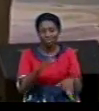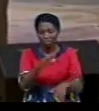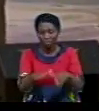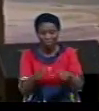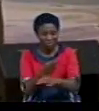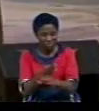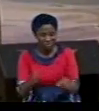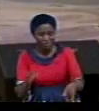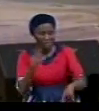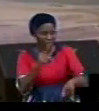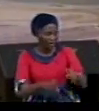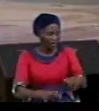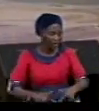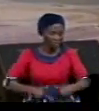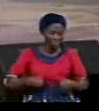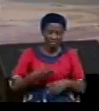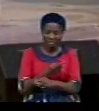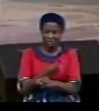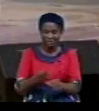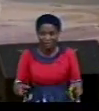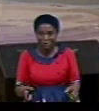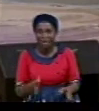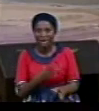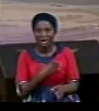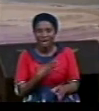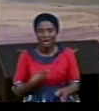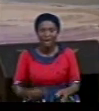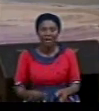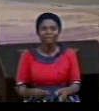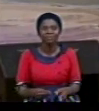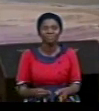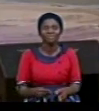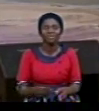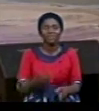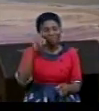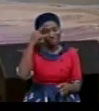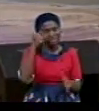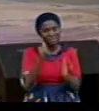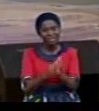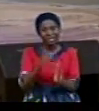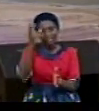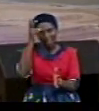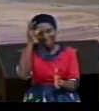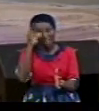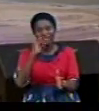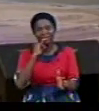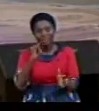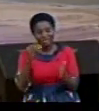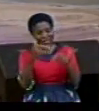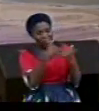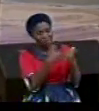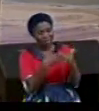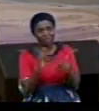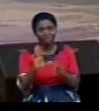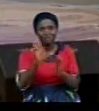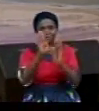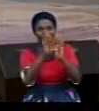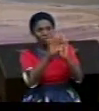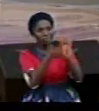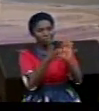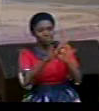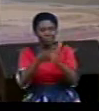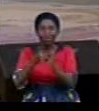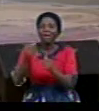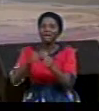free and there's Satan behind the door all the time you hear a particular noise they are